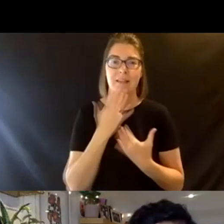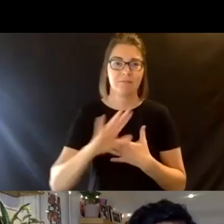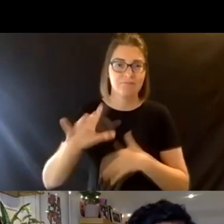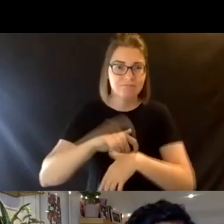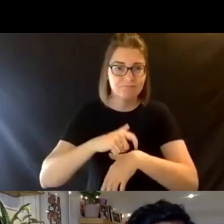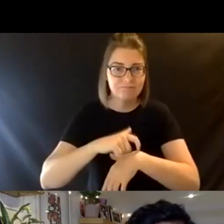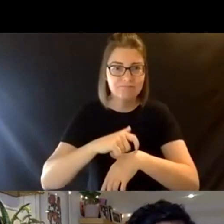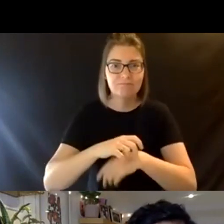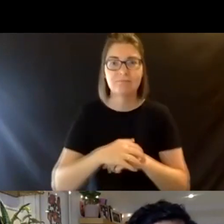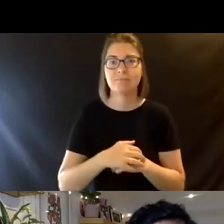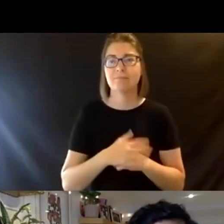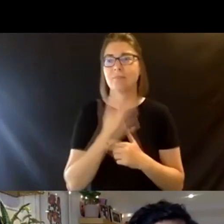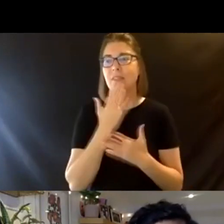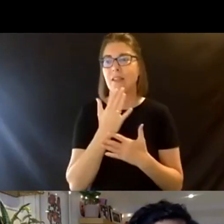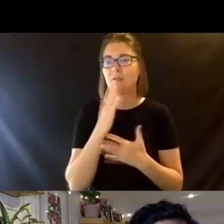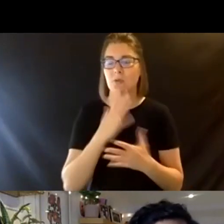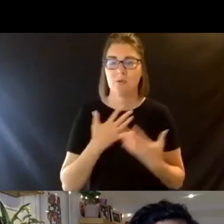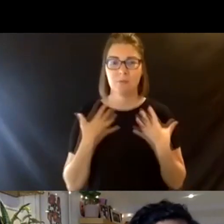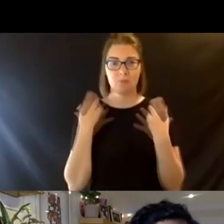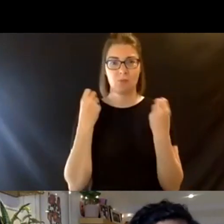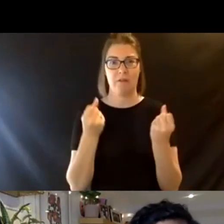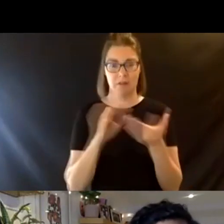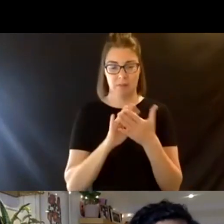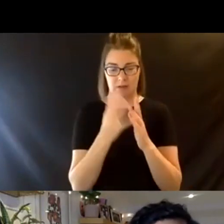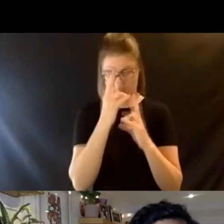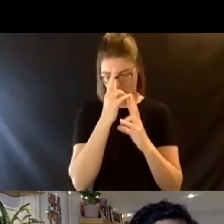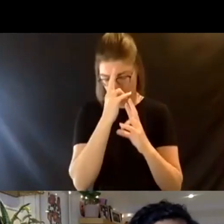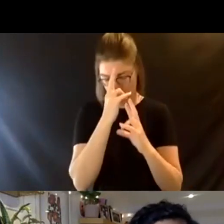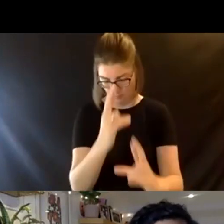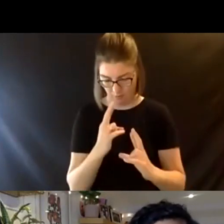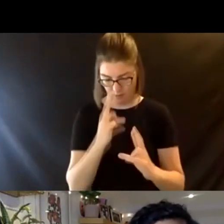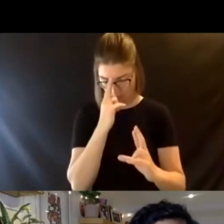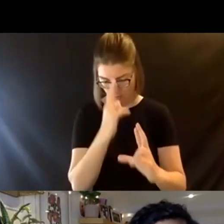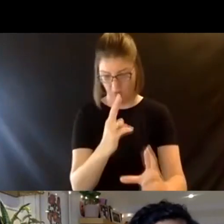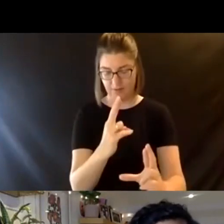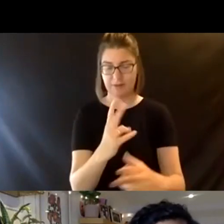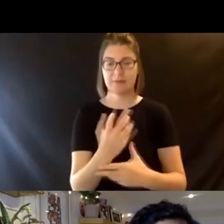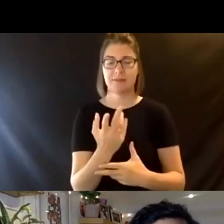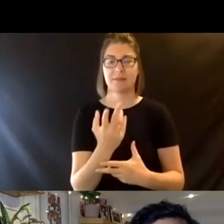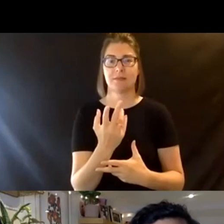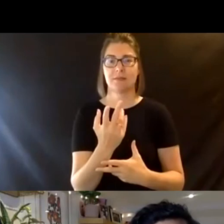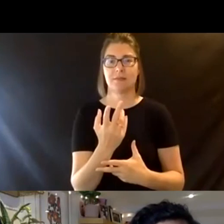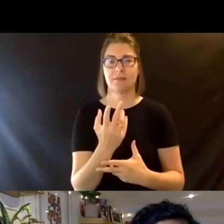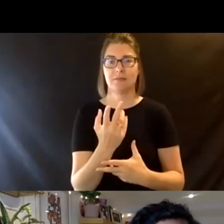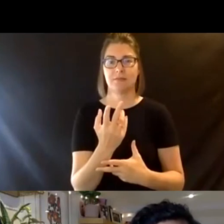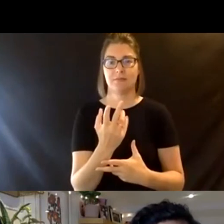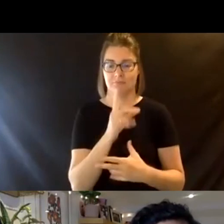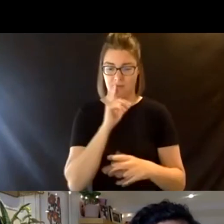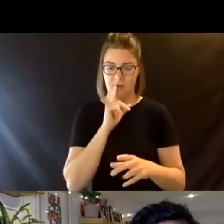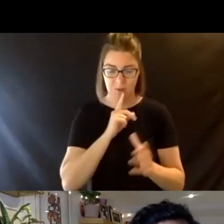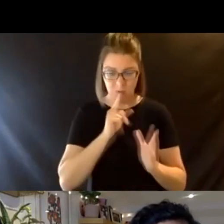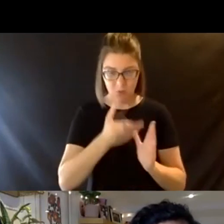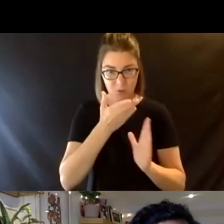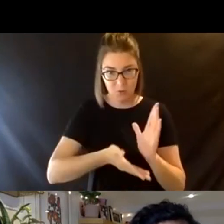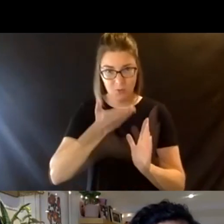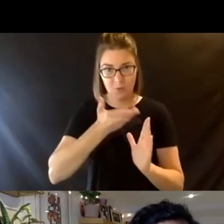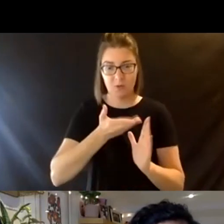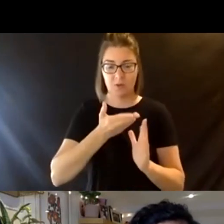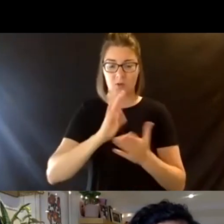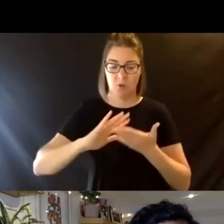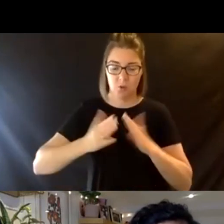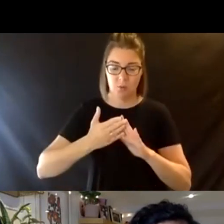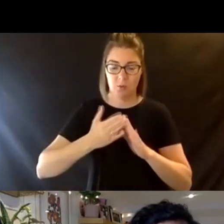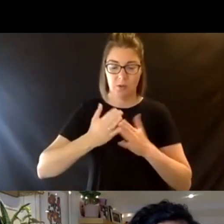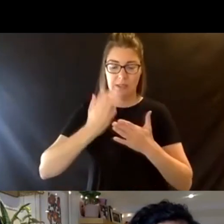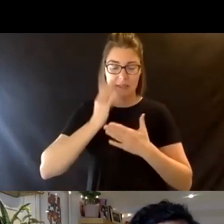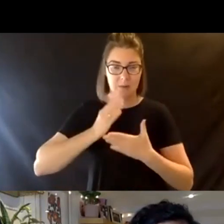be honest, authentic, to share your experiences with community. I know I got a lot out of